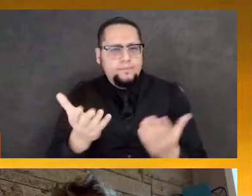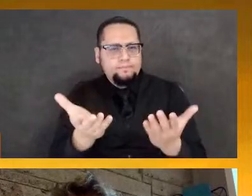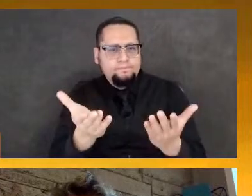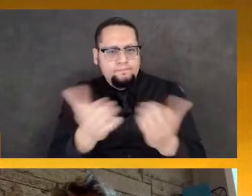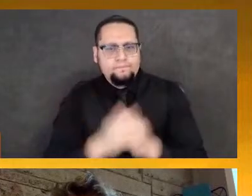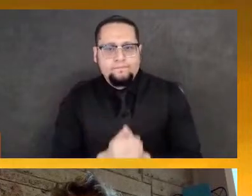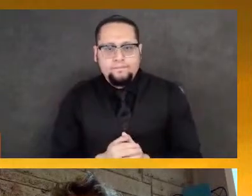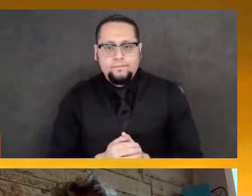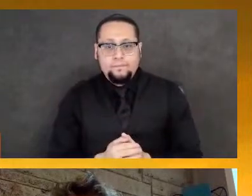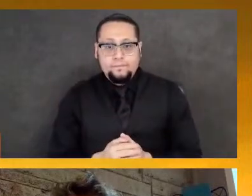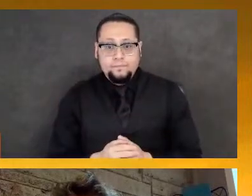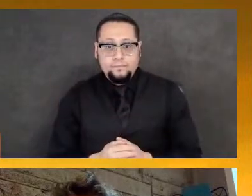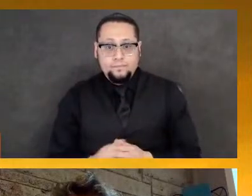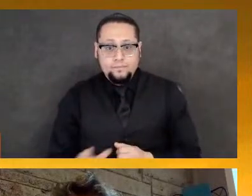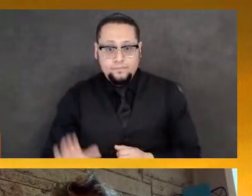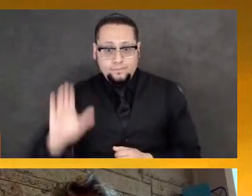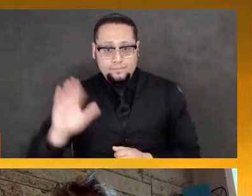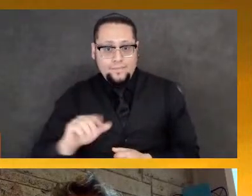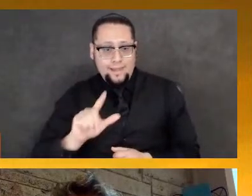There isn't one.